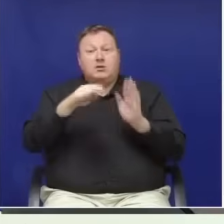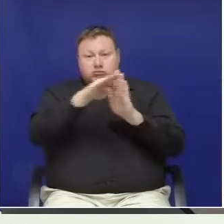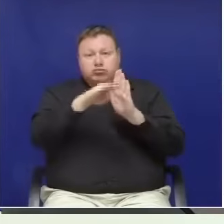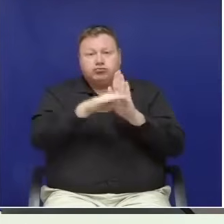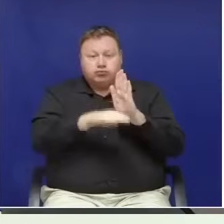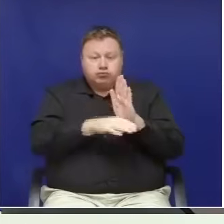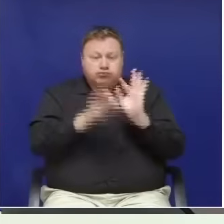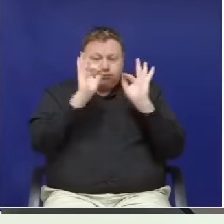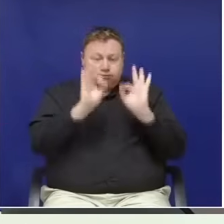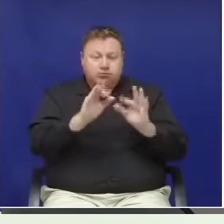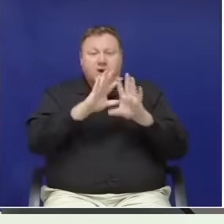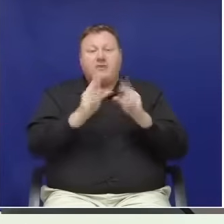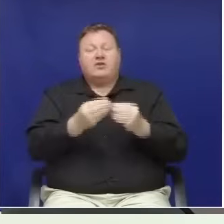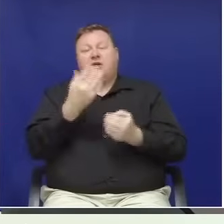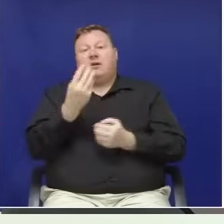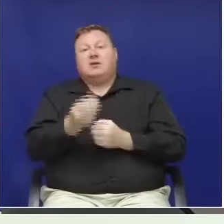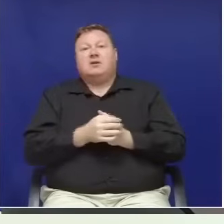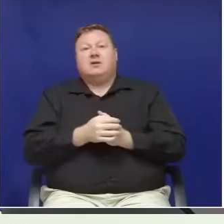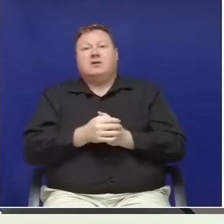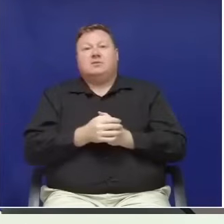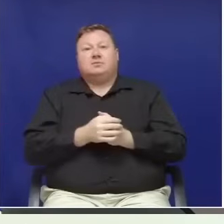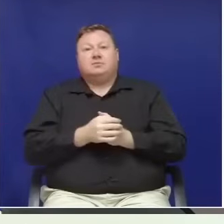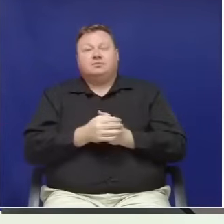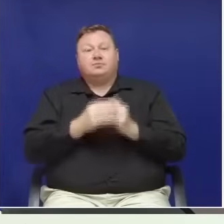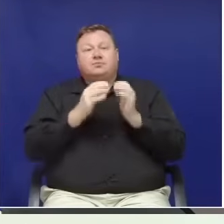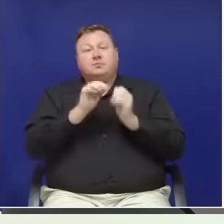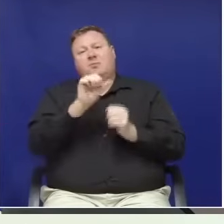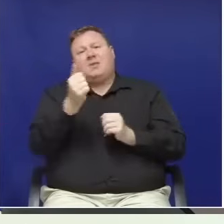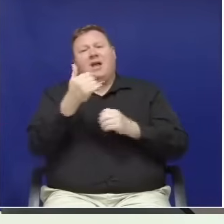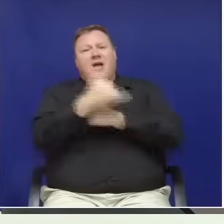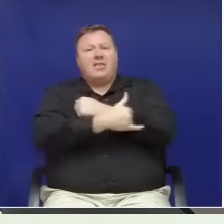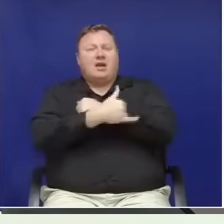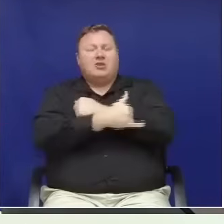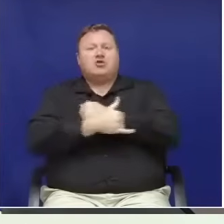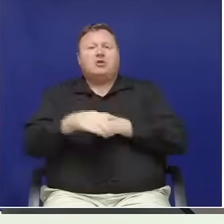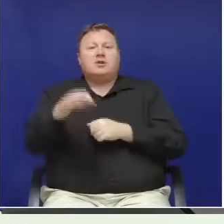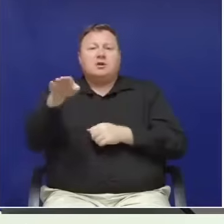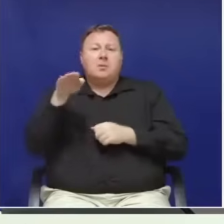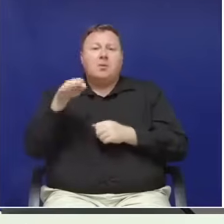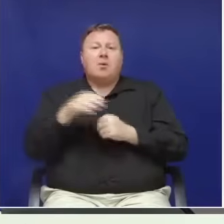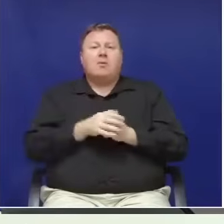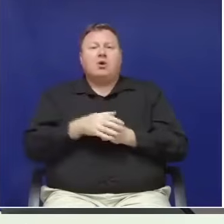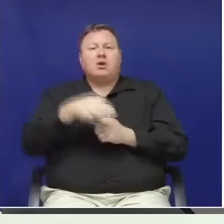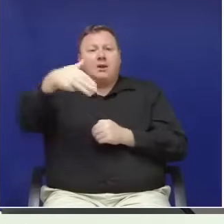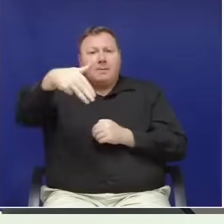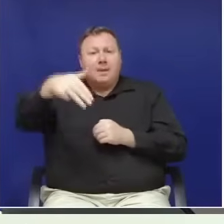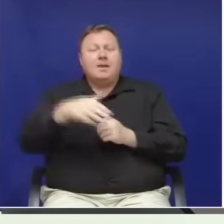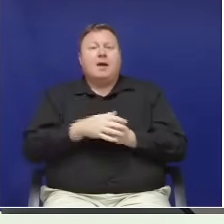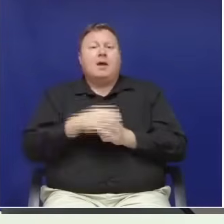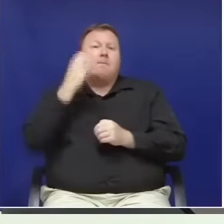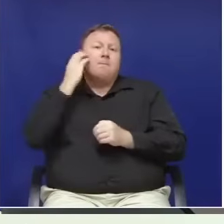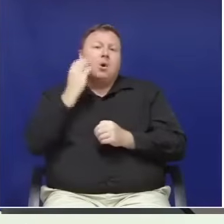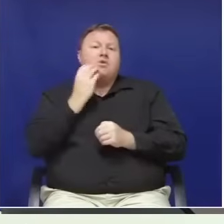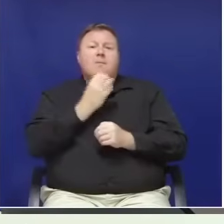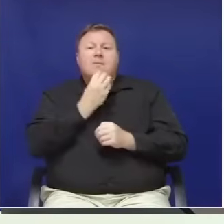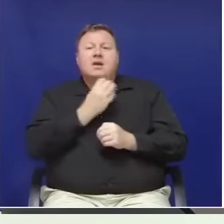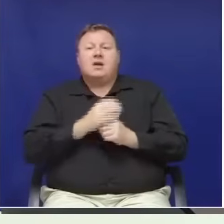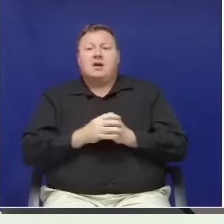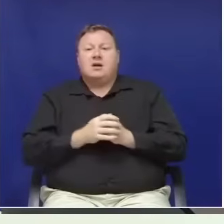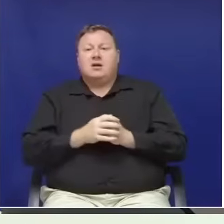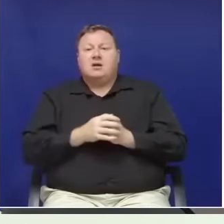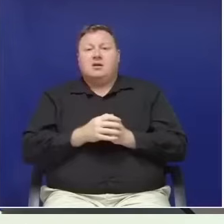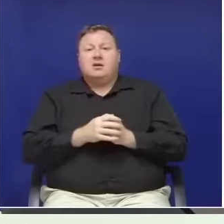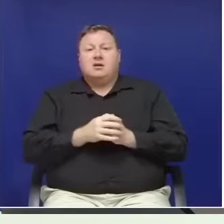extend it to the other countries, for instance, Zimbabwe, Mozambique, Namibia, and even other countries, but those are the